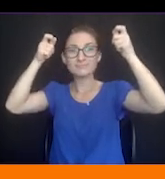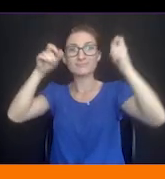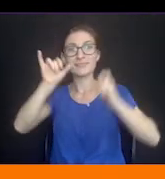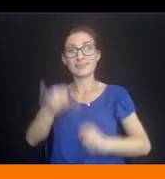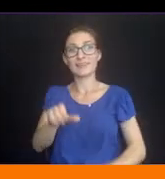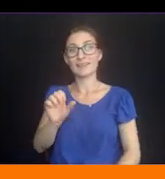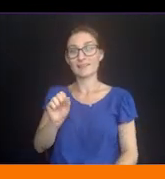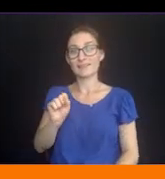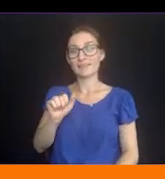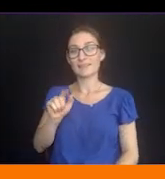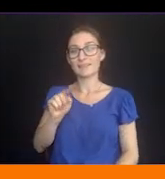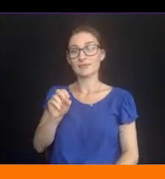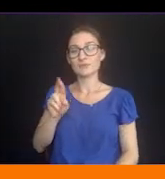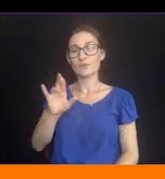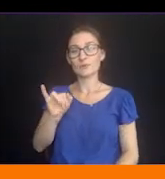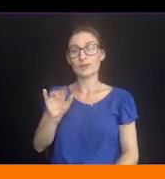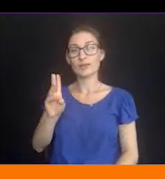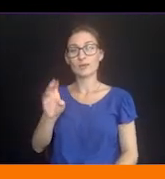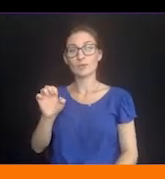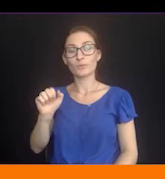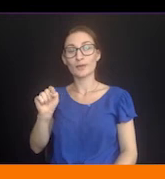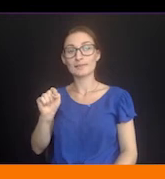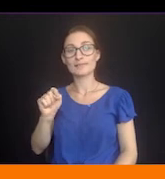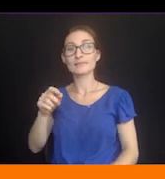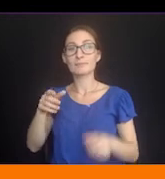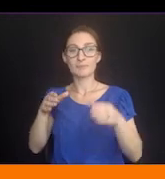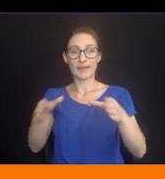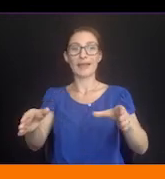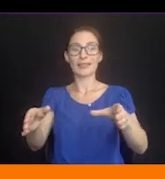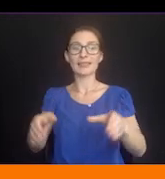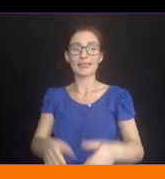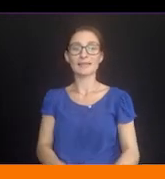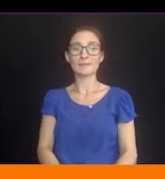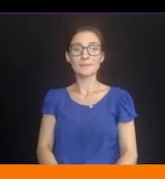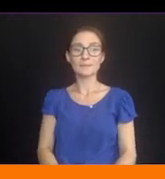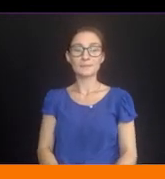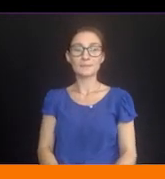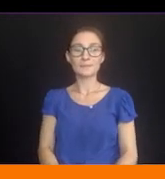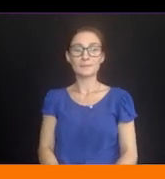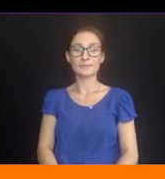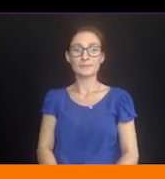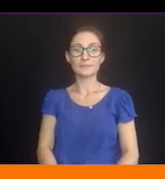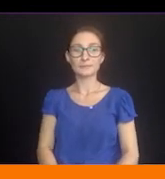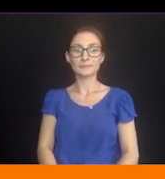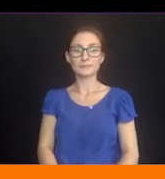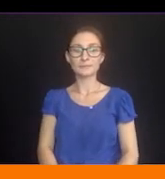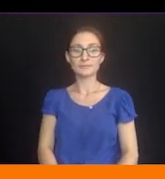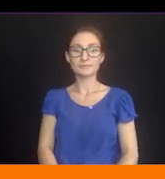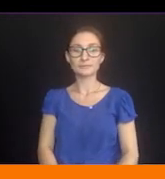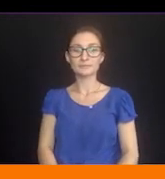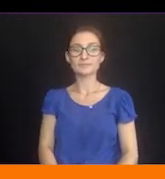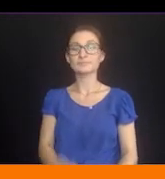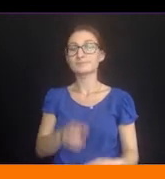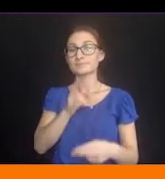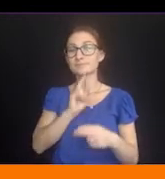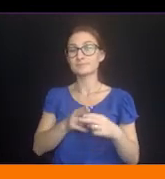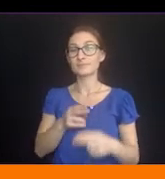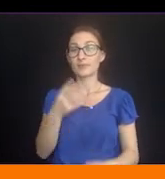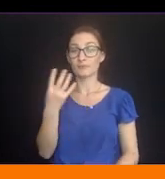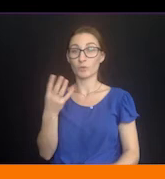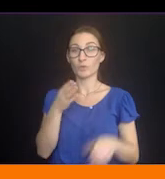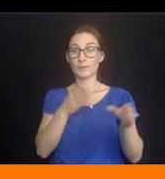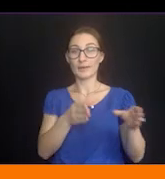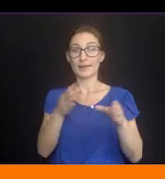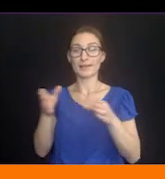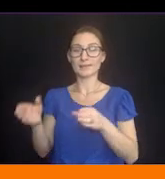your brain from the inside out, that is the SatoriWest path to great